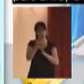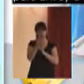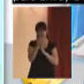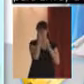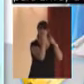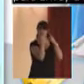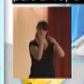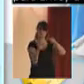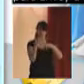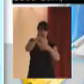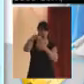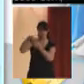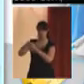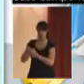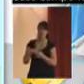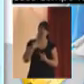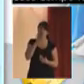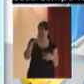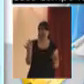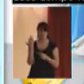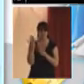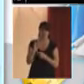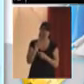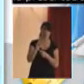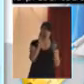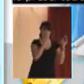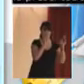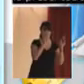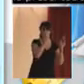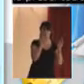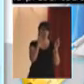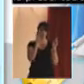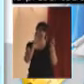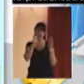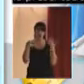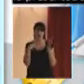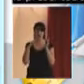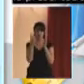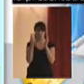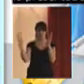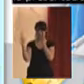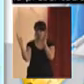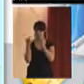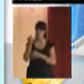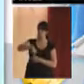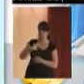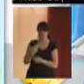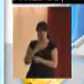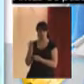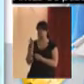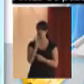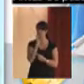would like to talk to you about each of these components in the second part of the presentation and see what obstacles they can